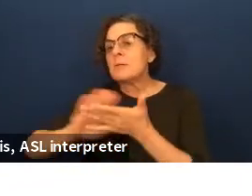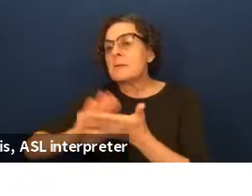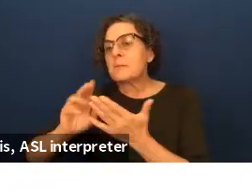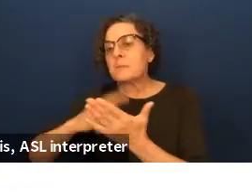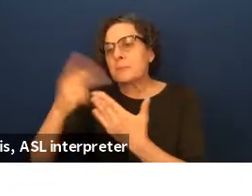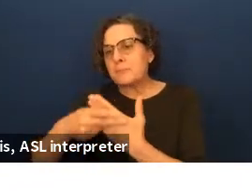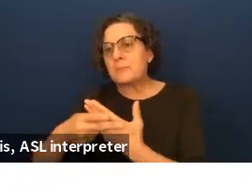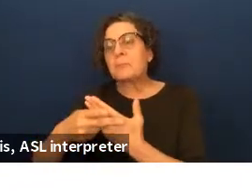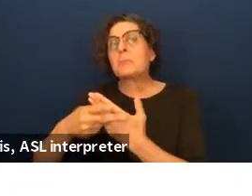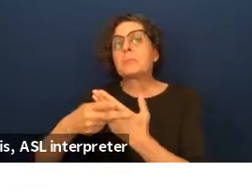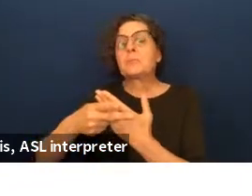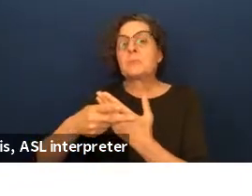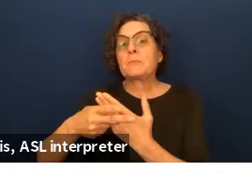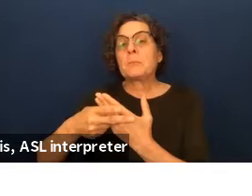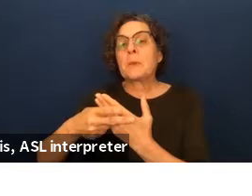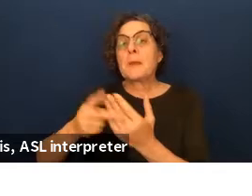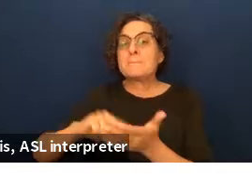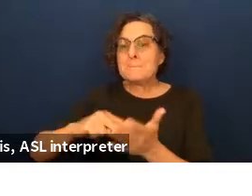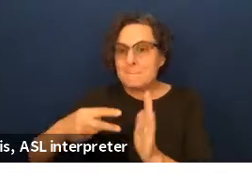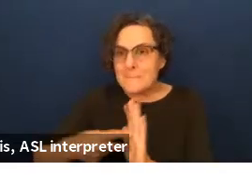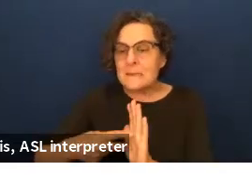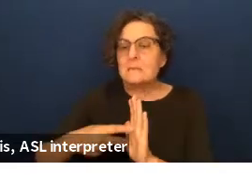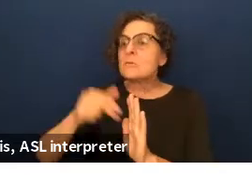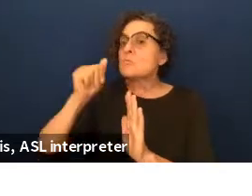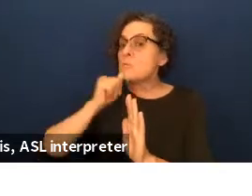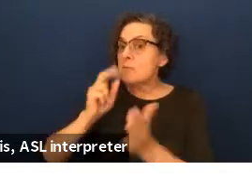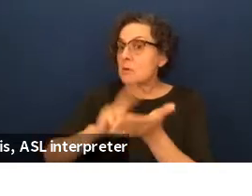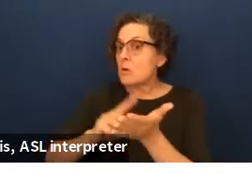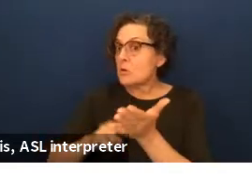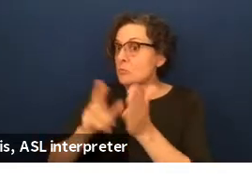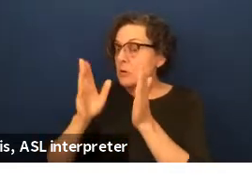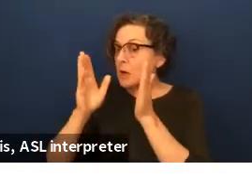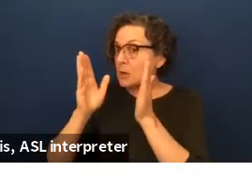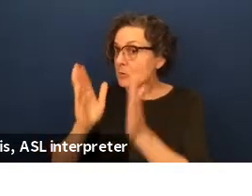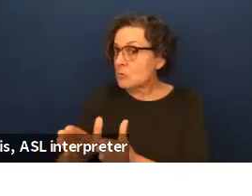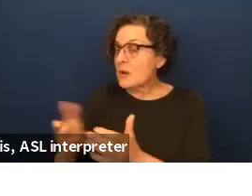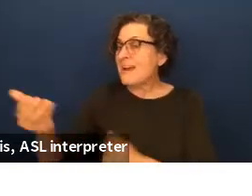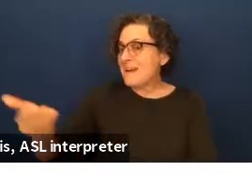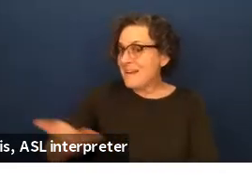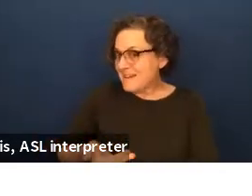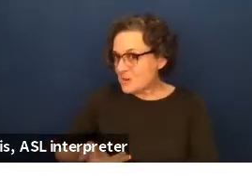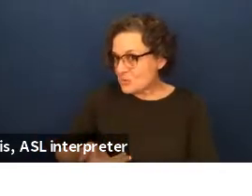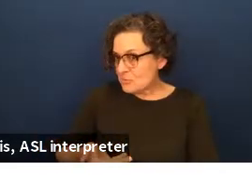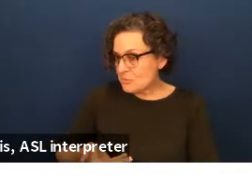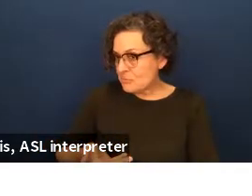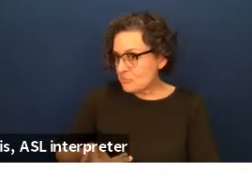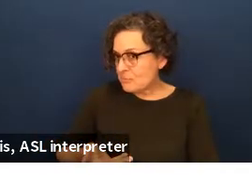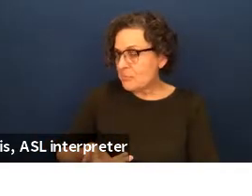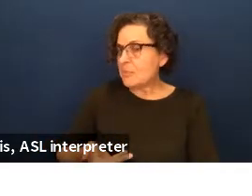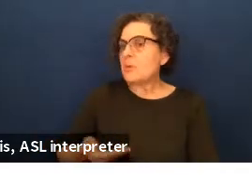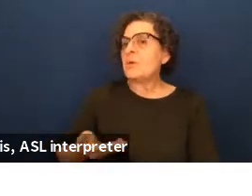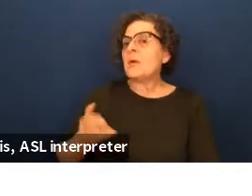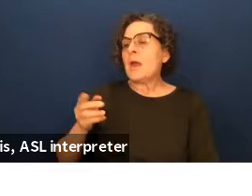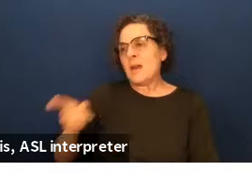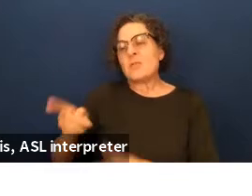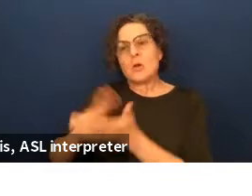program, meaning a private contractor is hired by the property owner, and they would follow